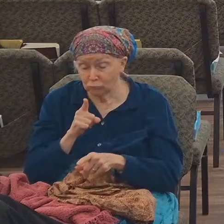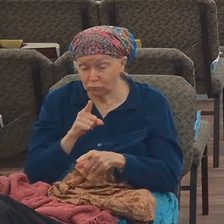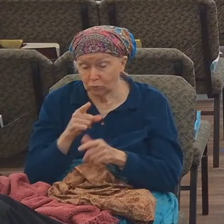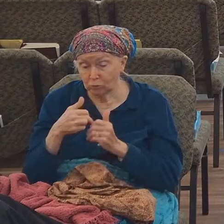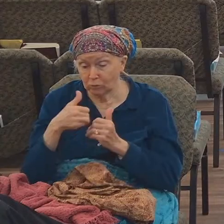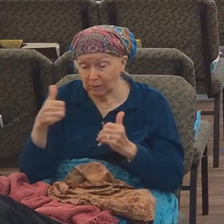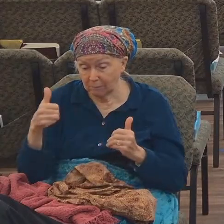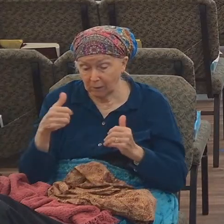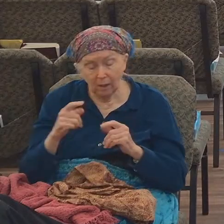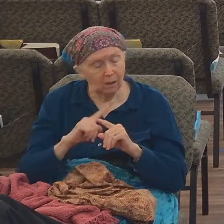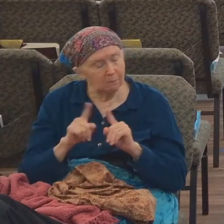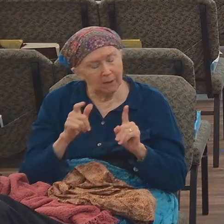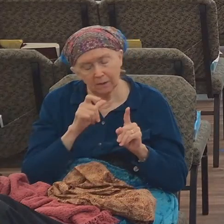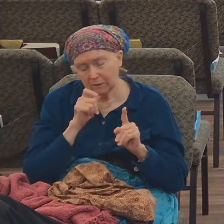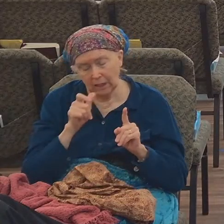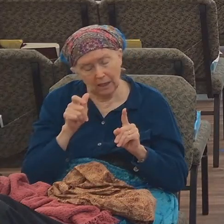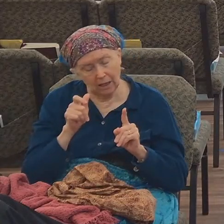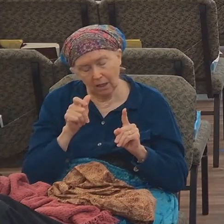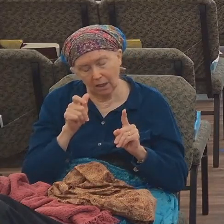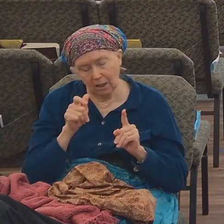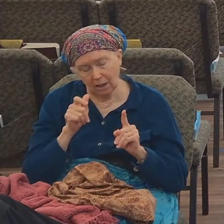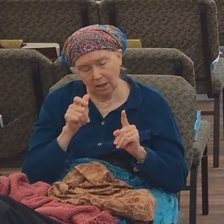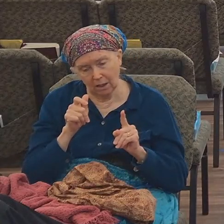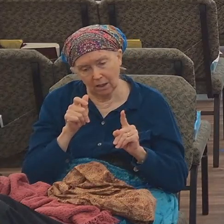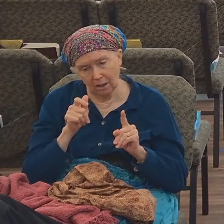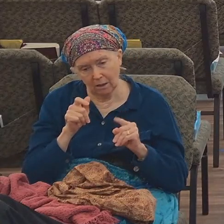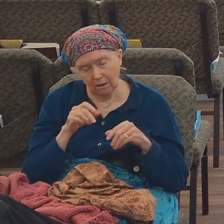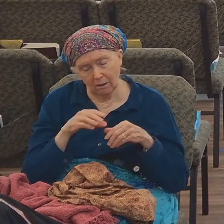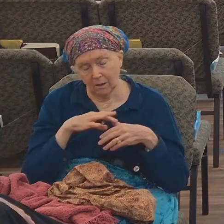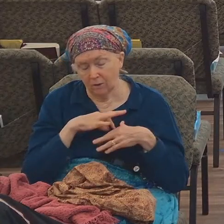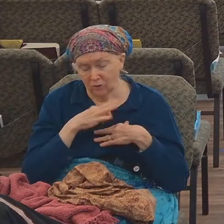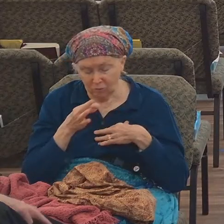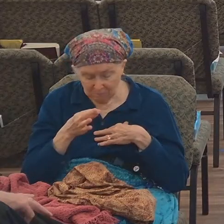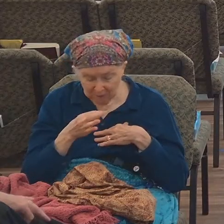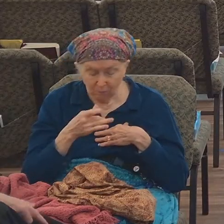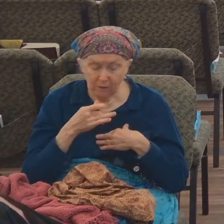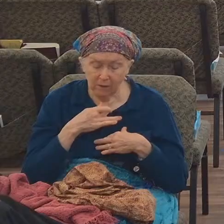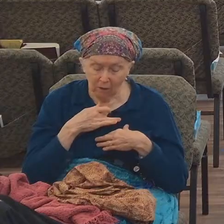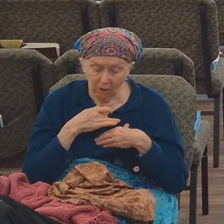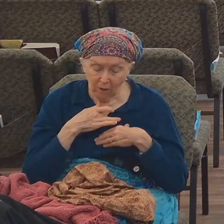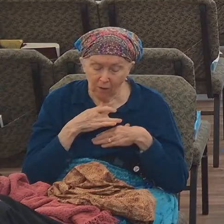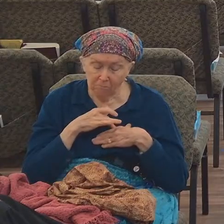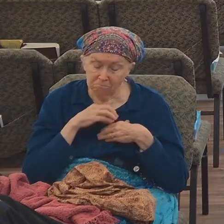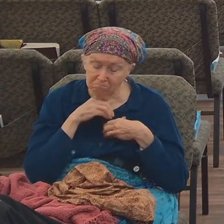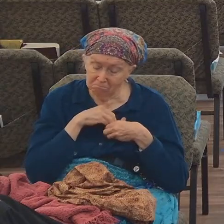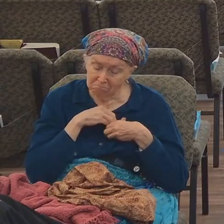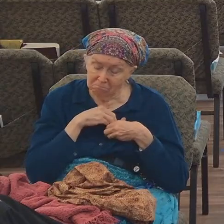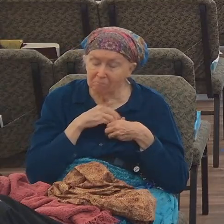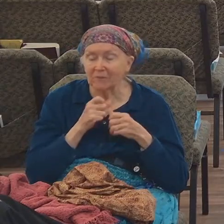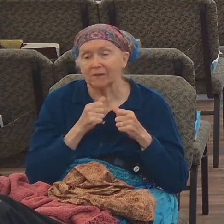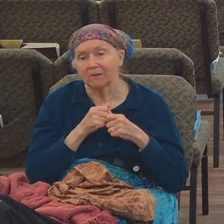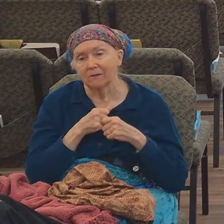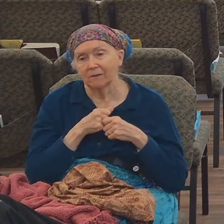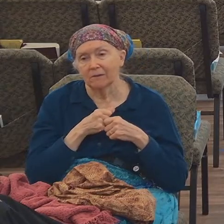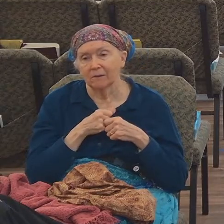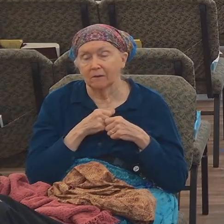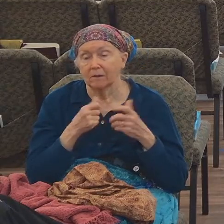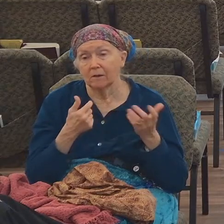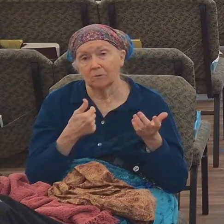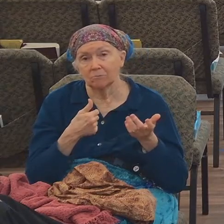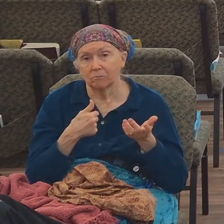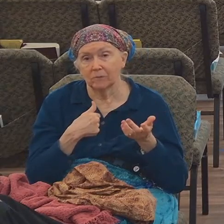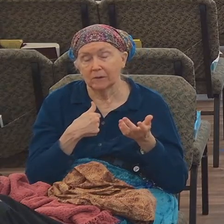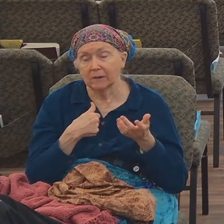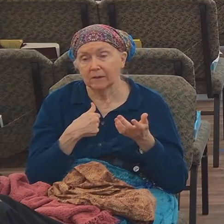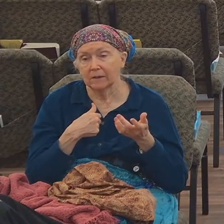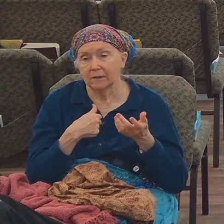but not, some of your translations say spirit, heart. I would say, my paraphrase would be, it's not